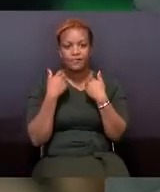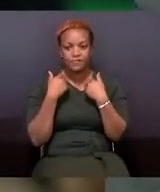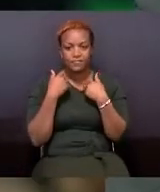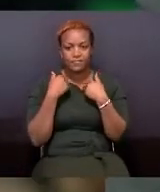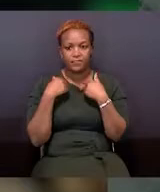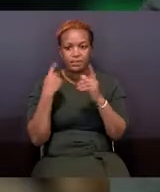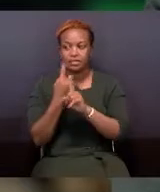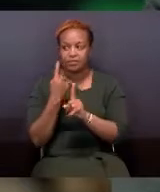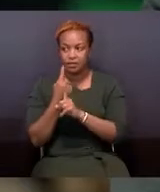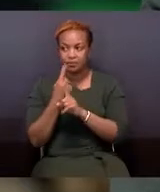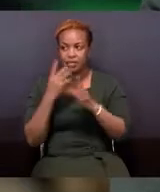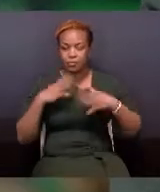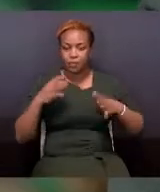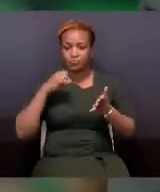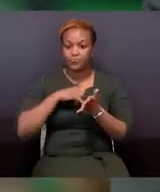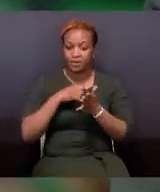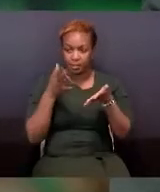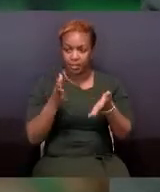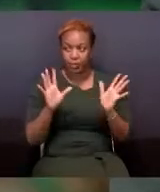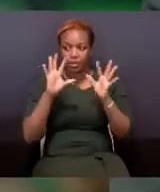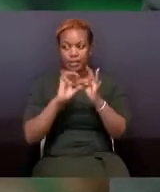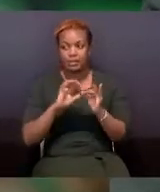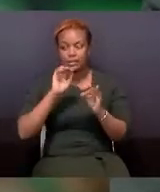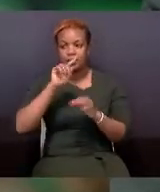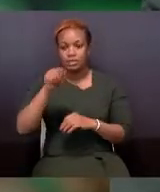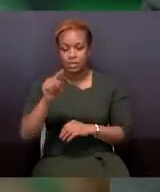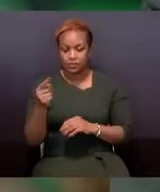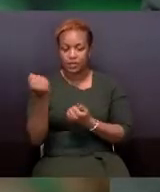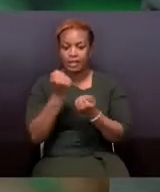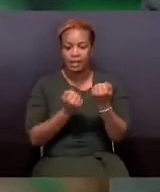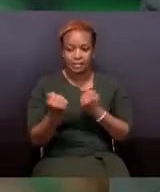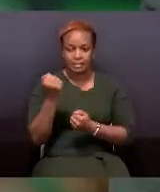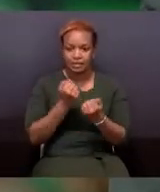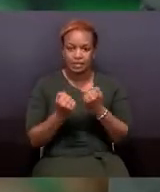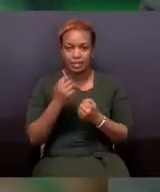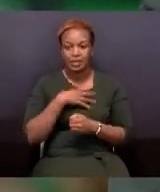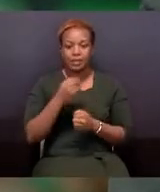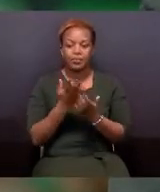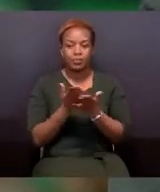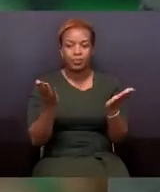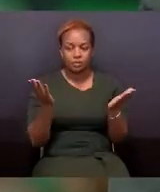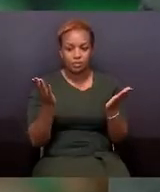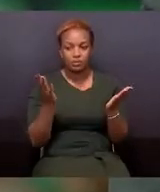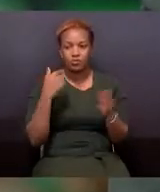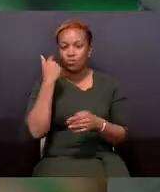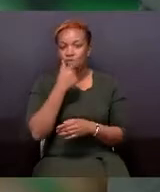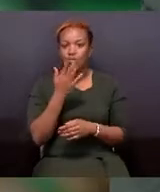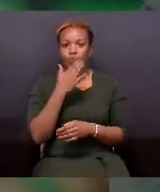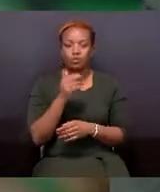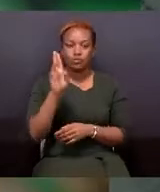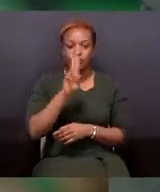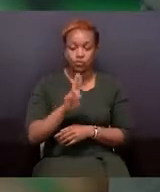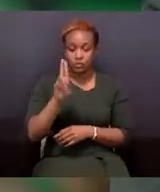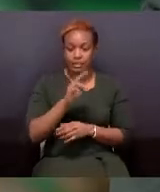to different people, connect the owners of the cars, and those who want to use the cab system